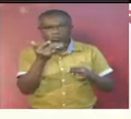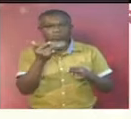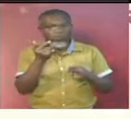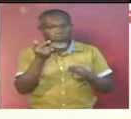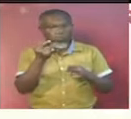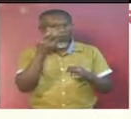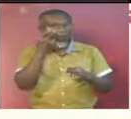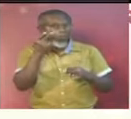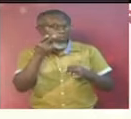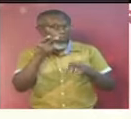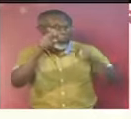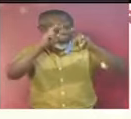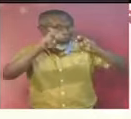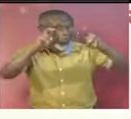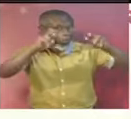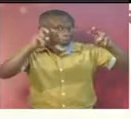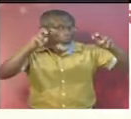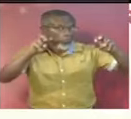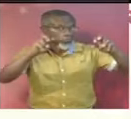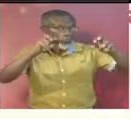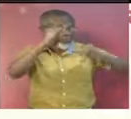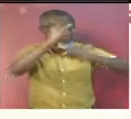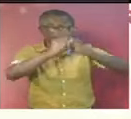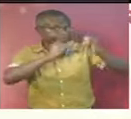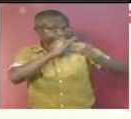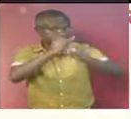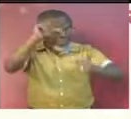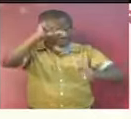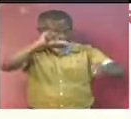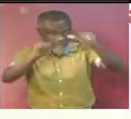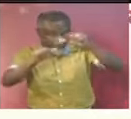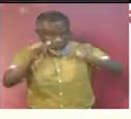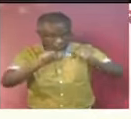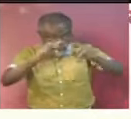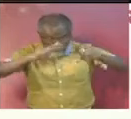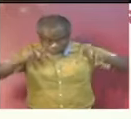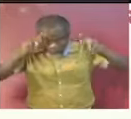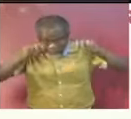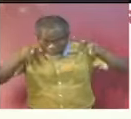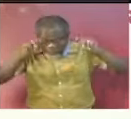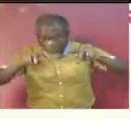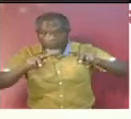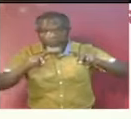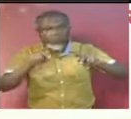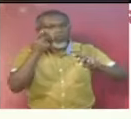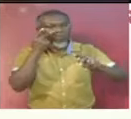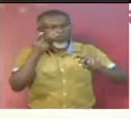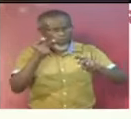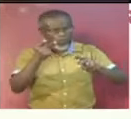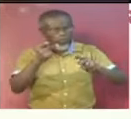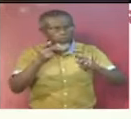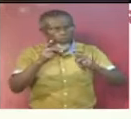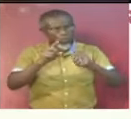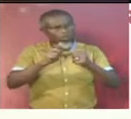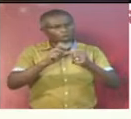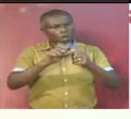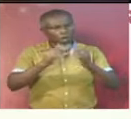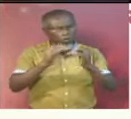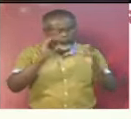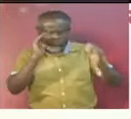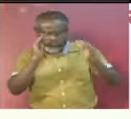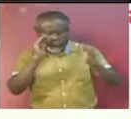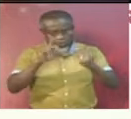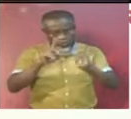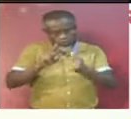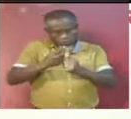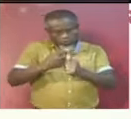of scientific literature has shown to be both safe and effective with regard to the administration of that second